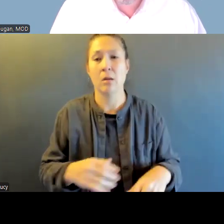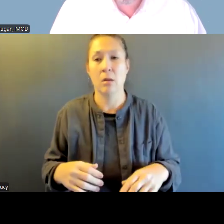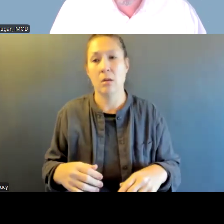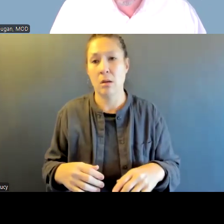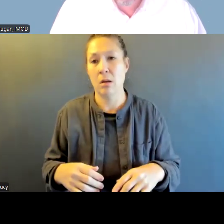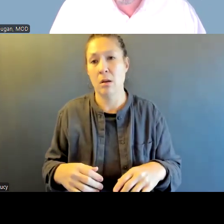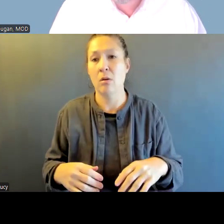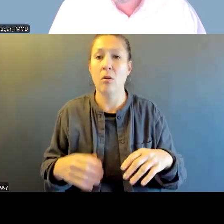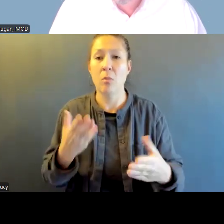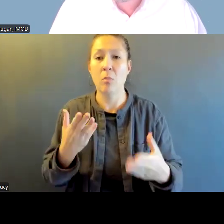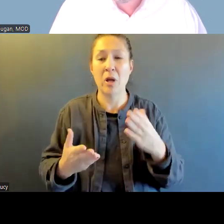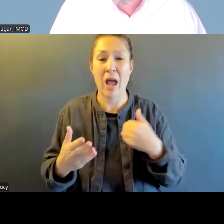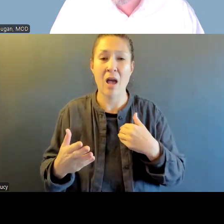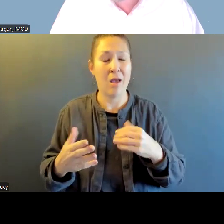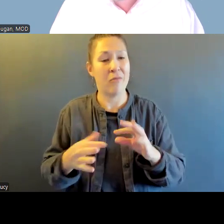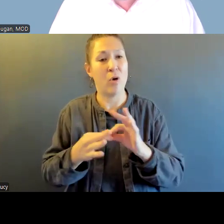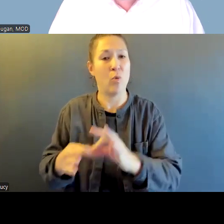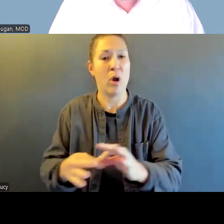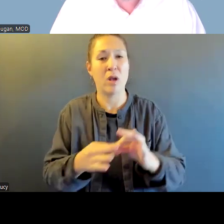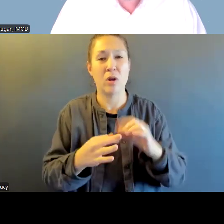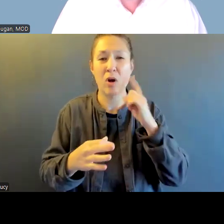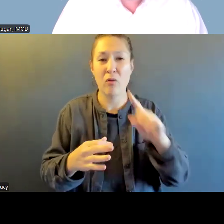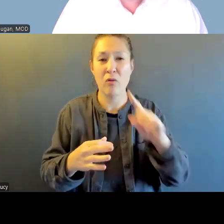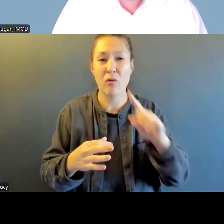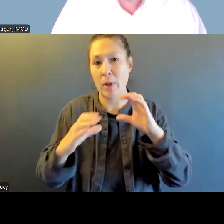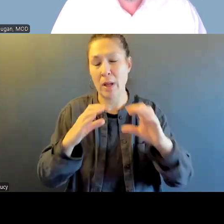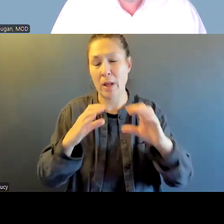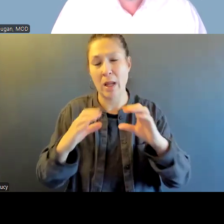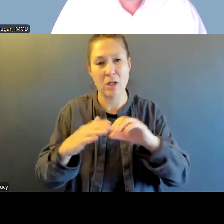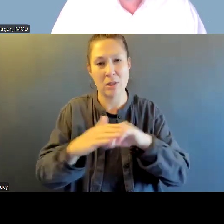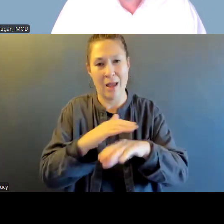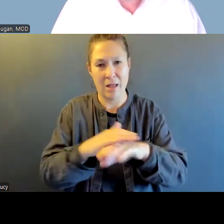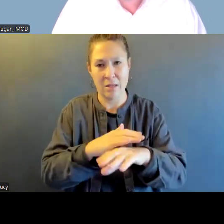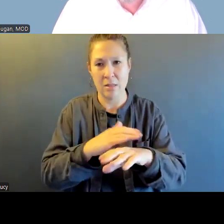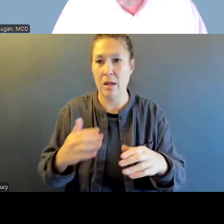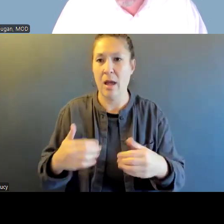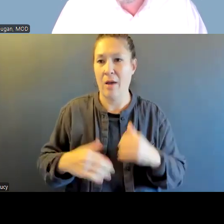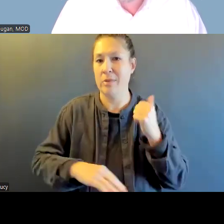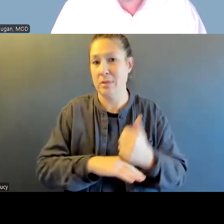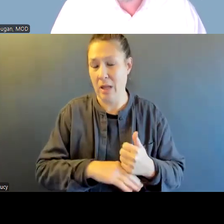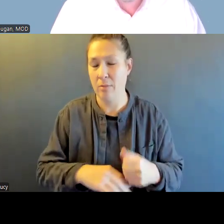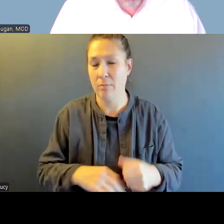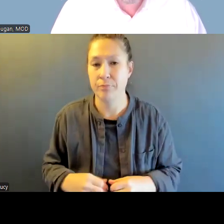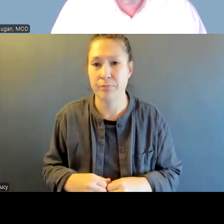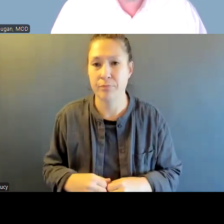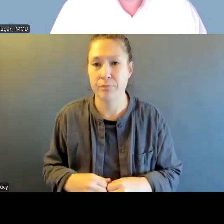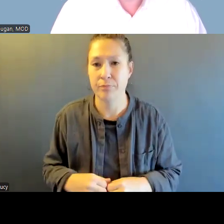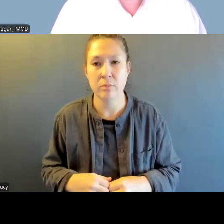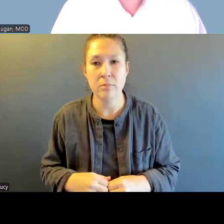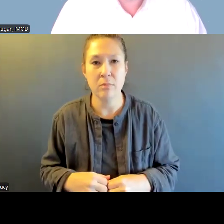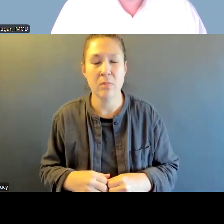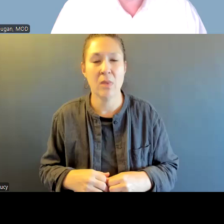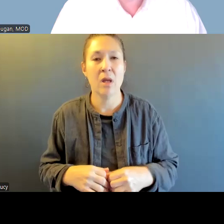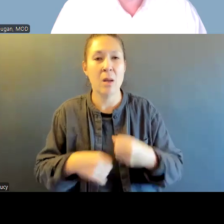provided. By building these relationships, CODs can ensure that accessibility considerations are integrated into the wide range of